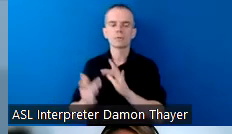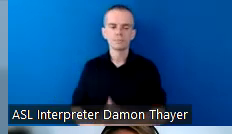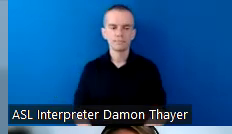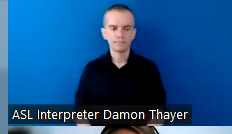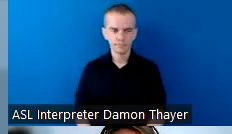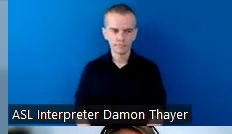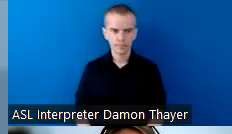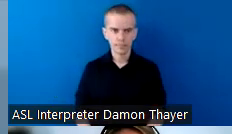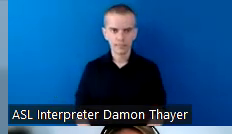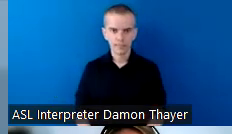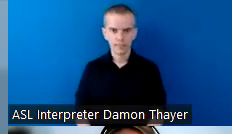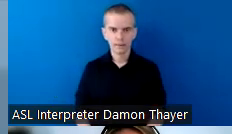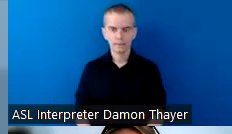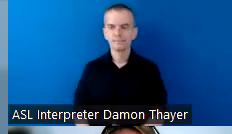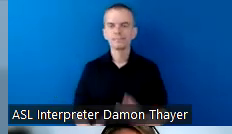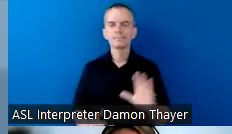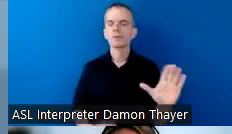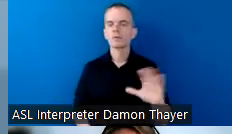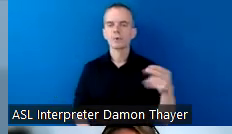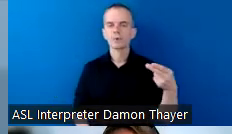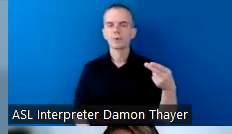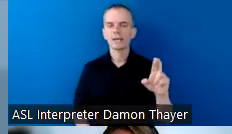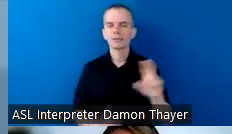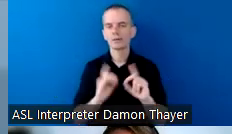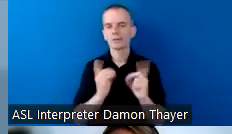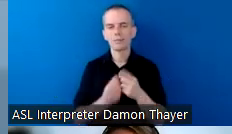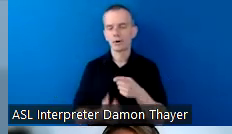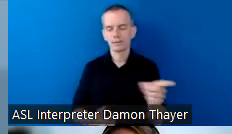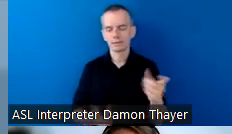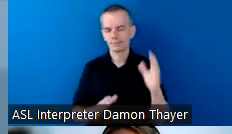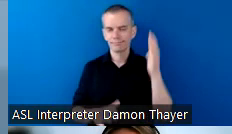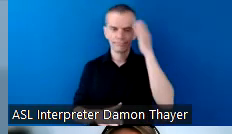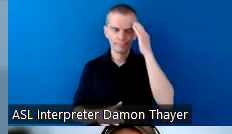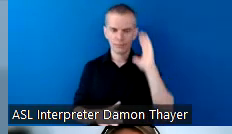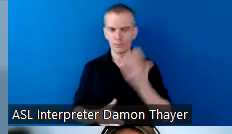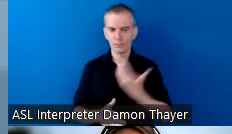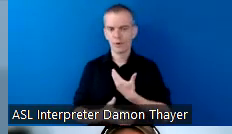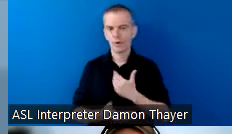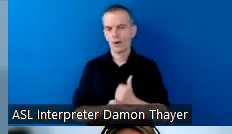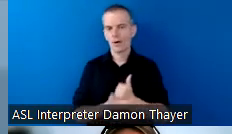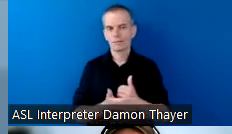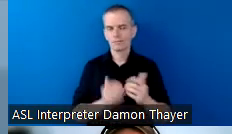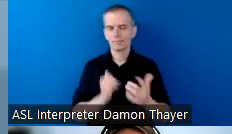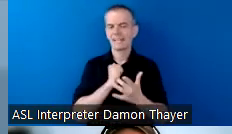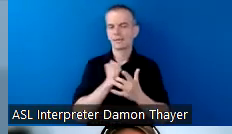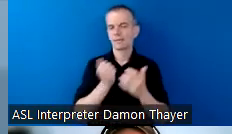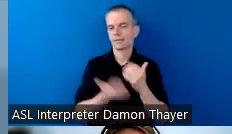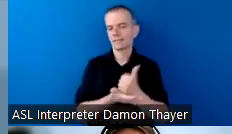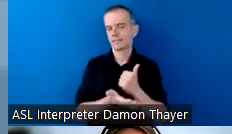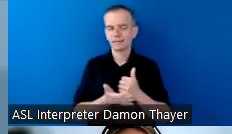Any of your human resources departments would surely be familiar with the technical assistance that BOLI provides, and we can provide similar